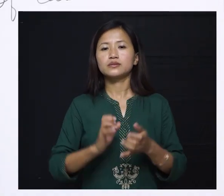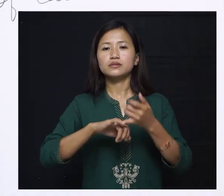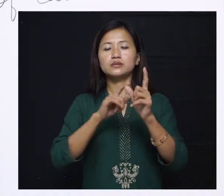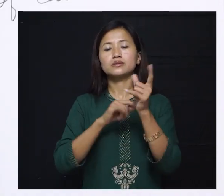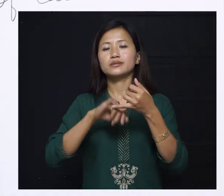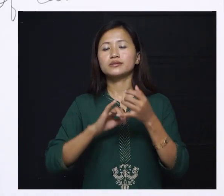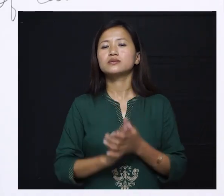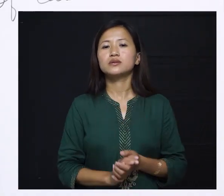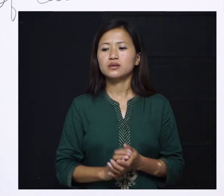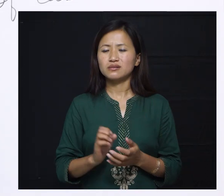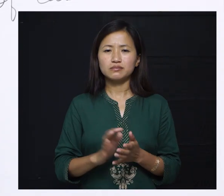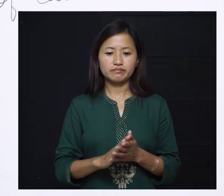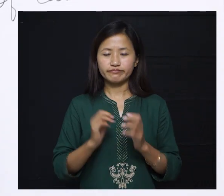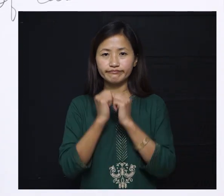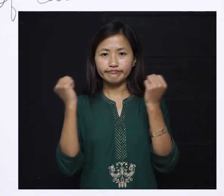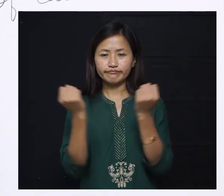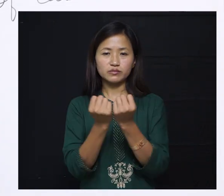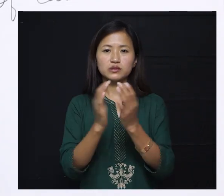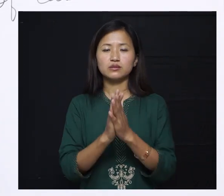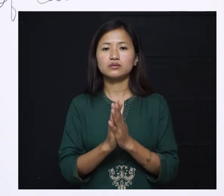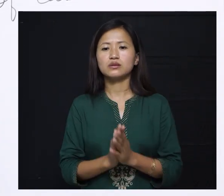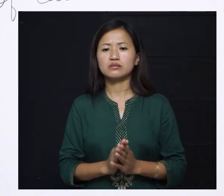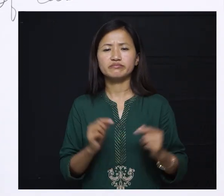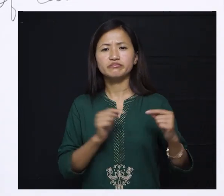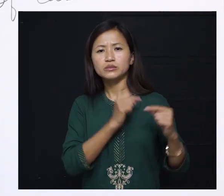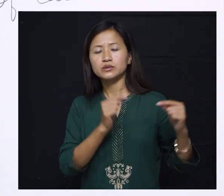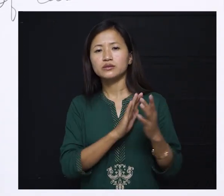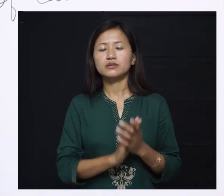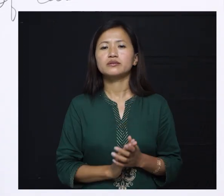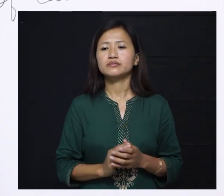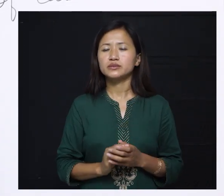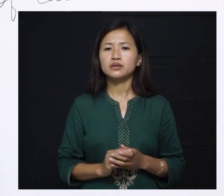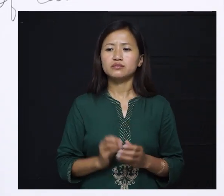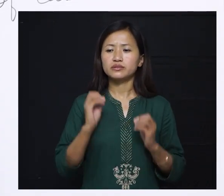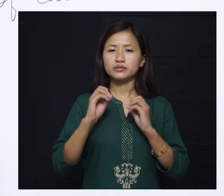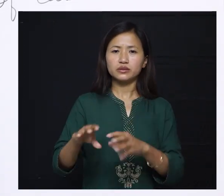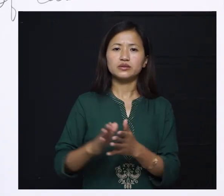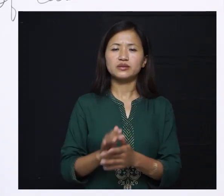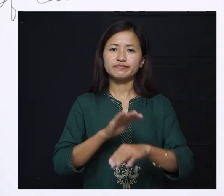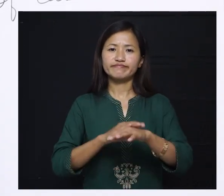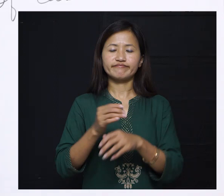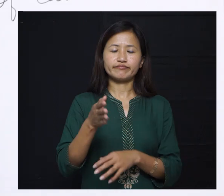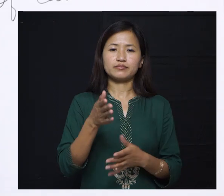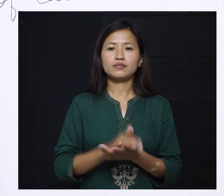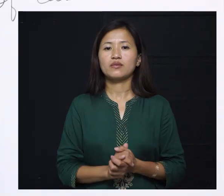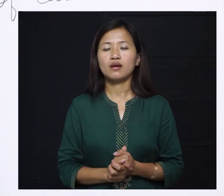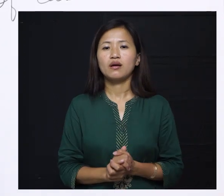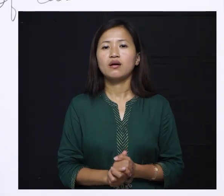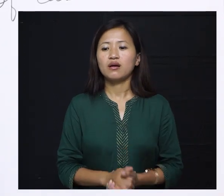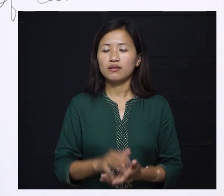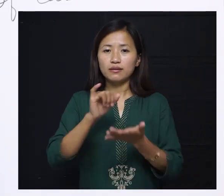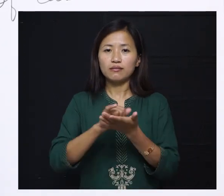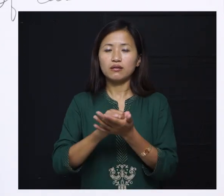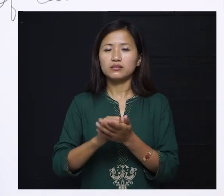some social evils like the discrimination, social discrimination, like the untouchability. So that